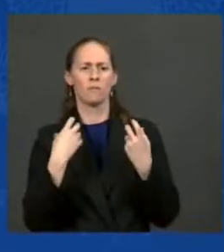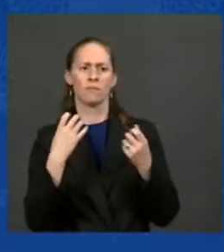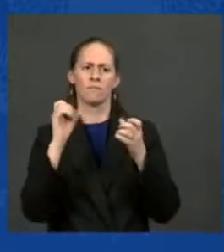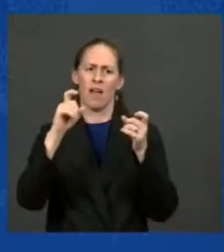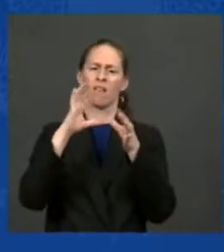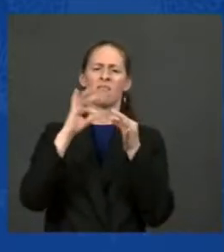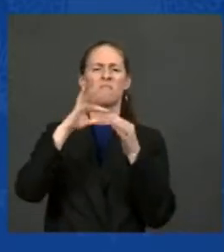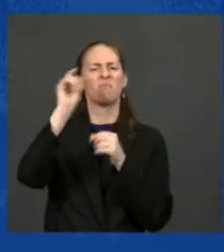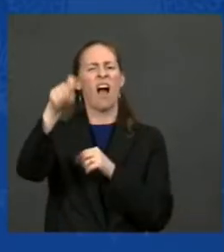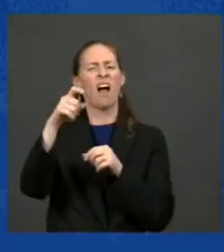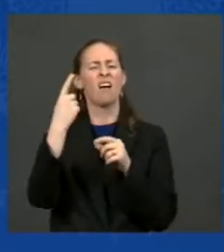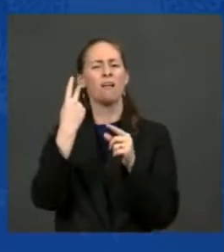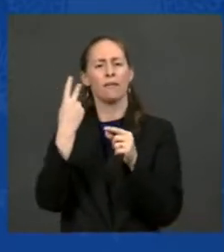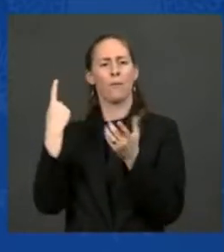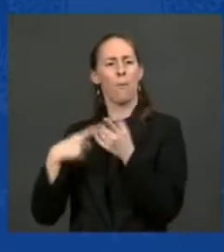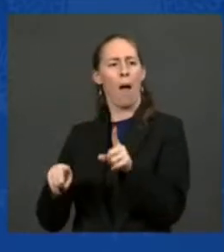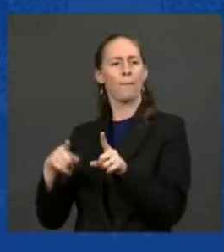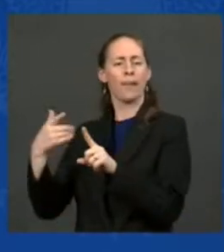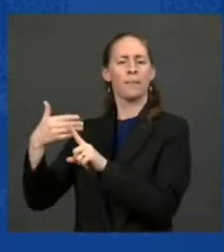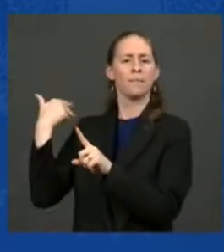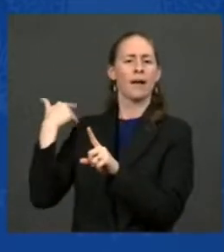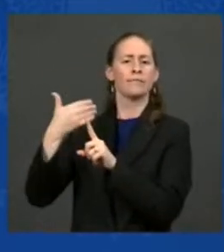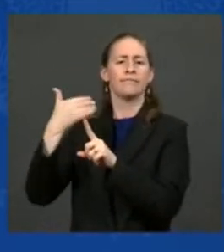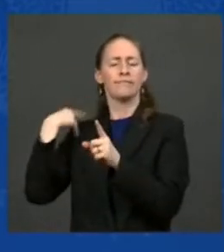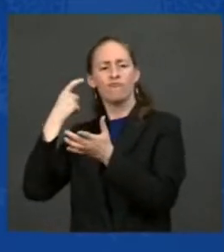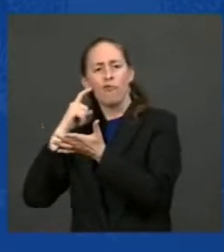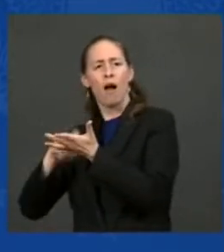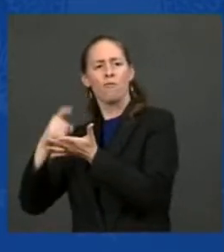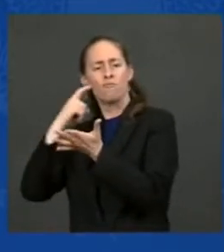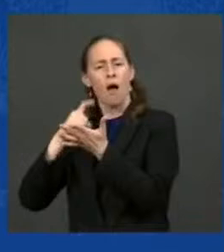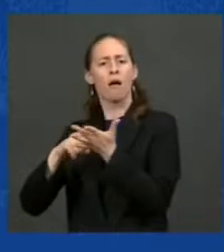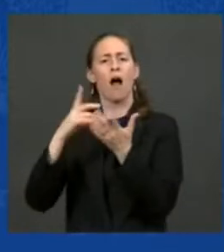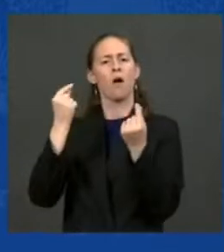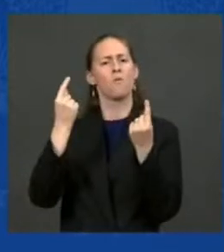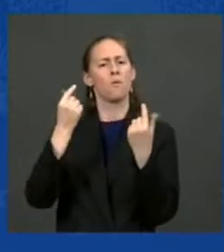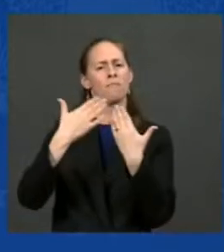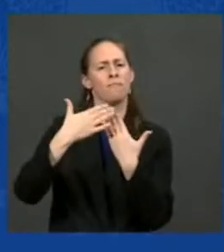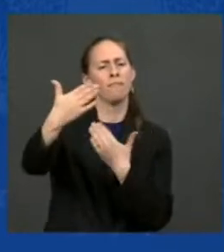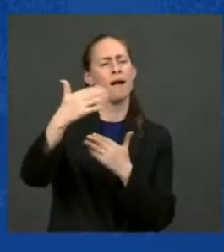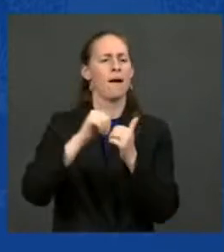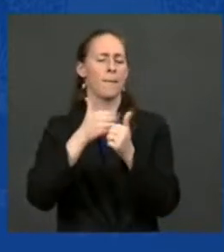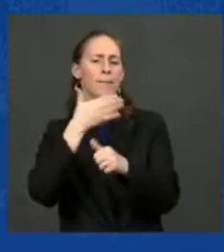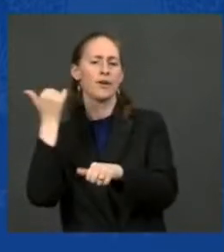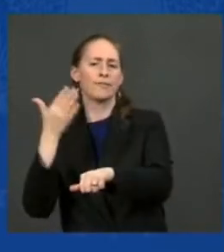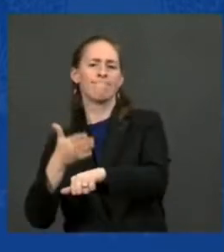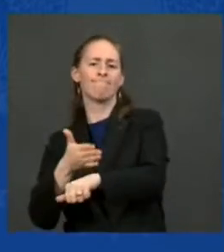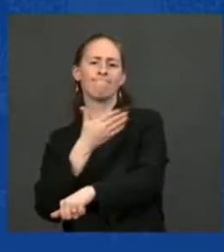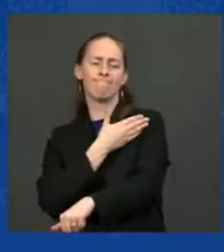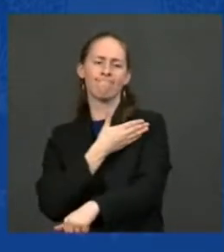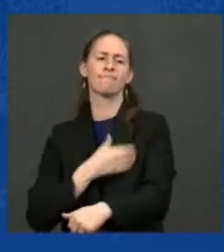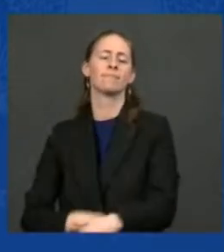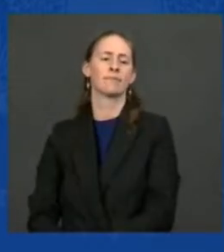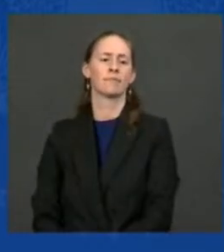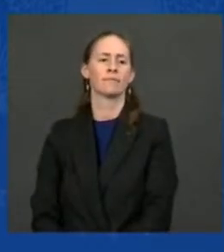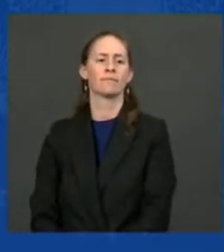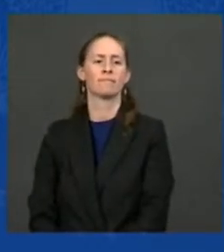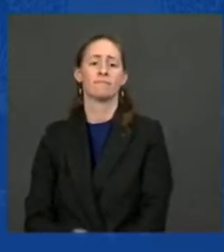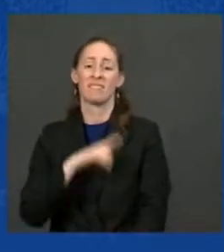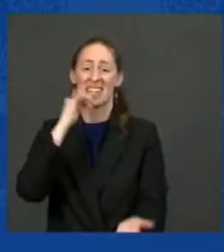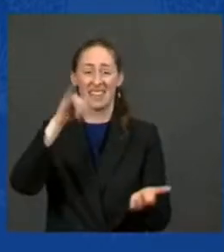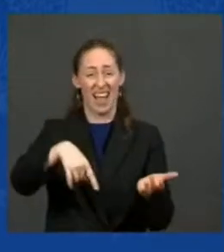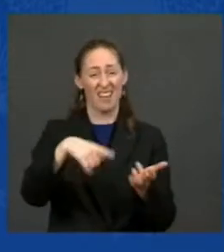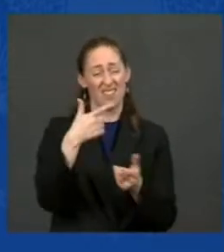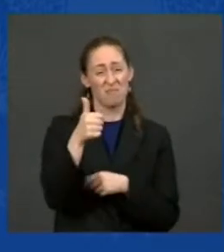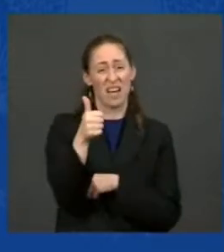and strive to improve. We make the best case for